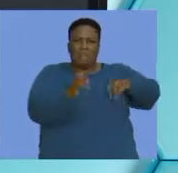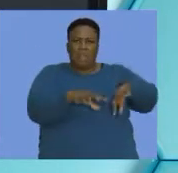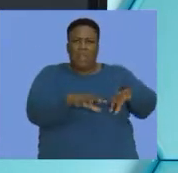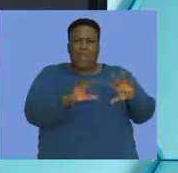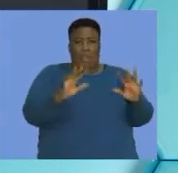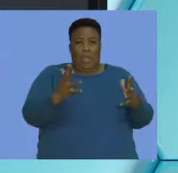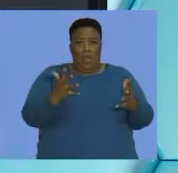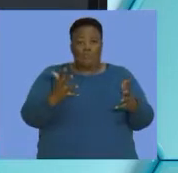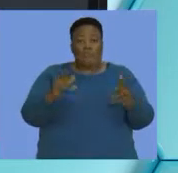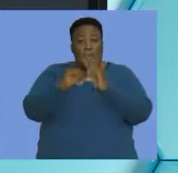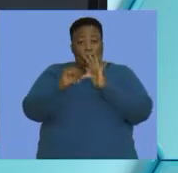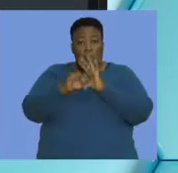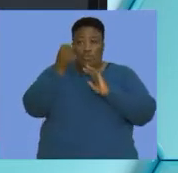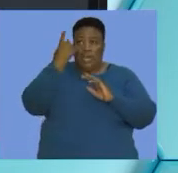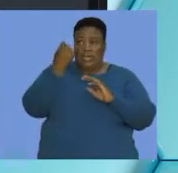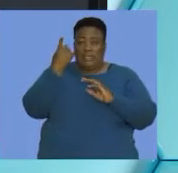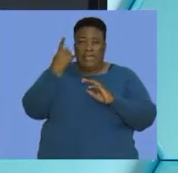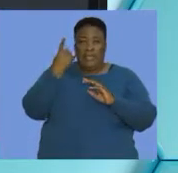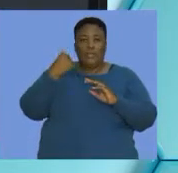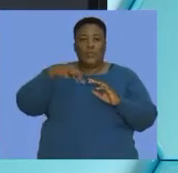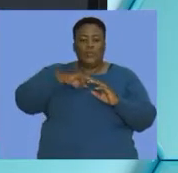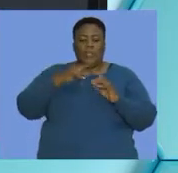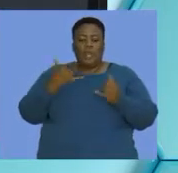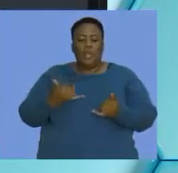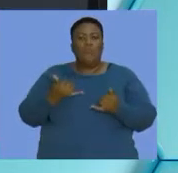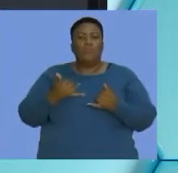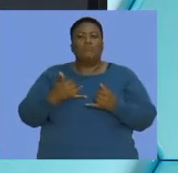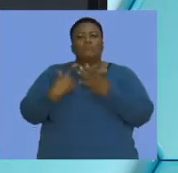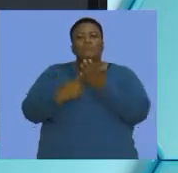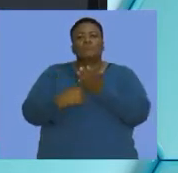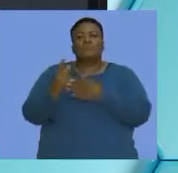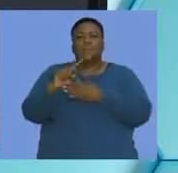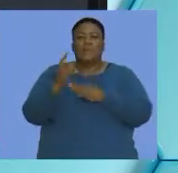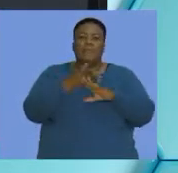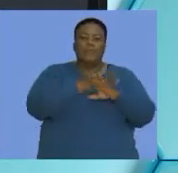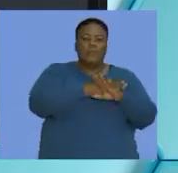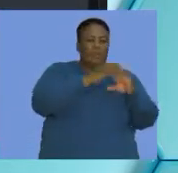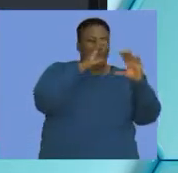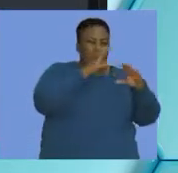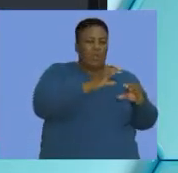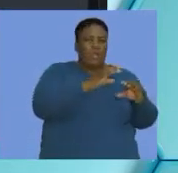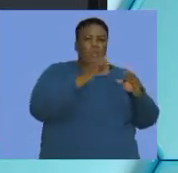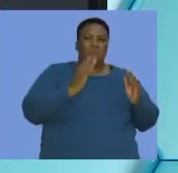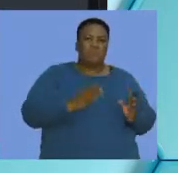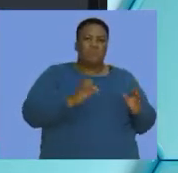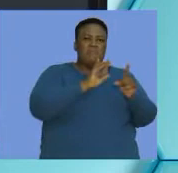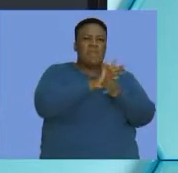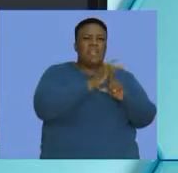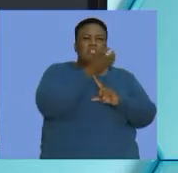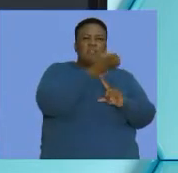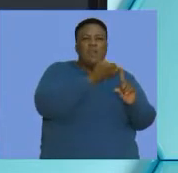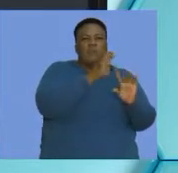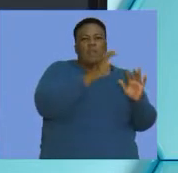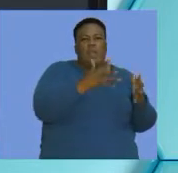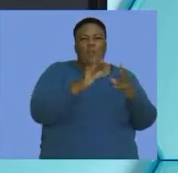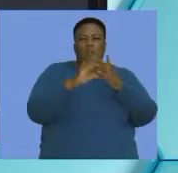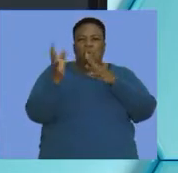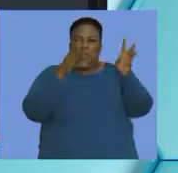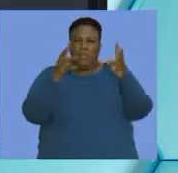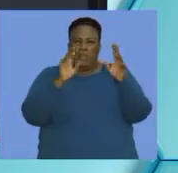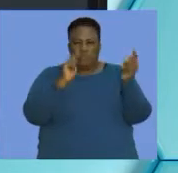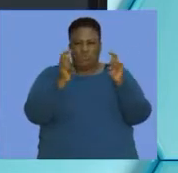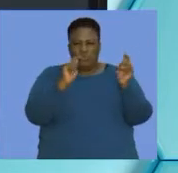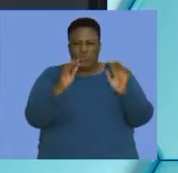of where we are. In the previous lessons, we've looked at human impact on the environment, we've looked at climate change, we've looked at